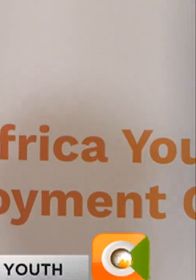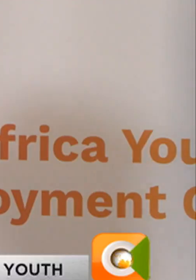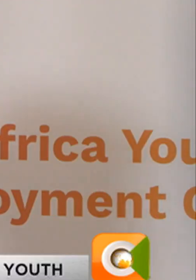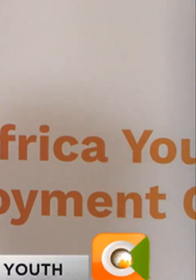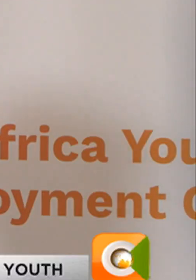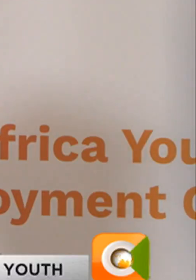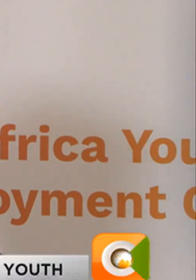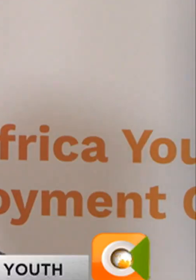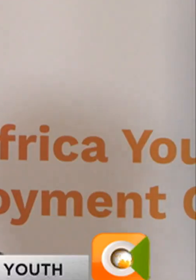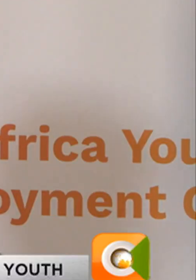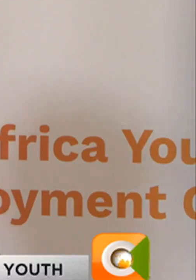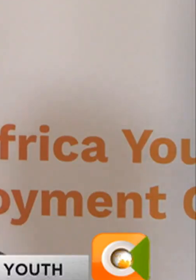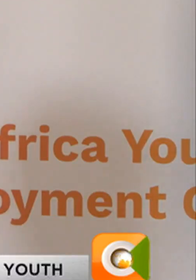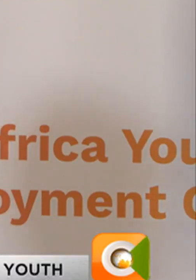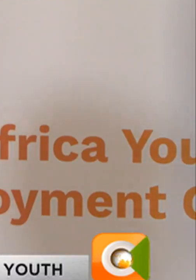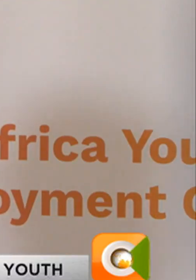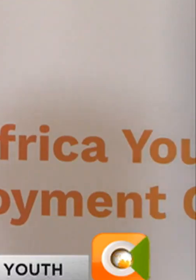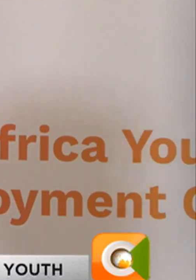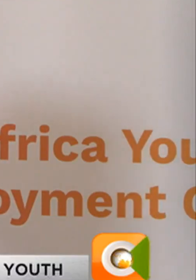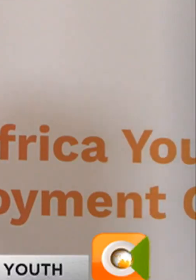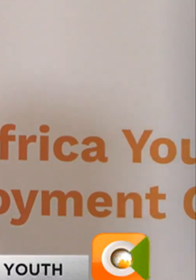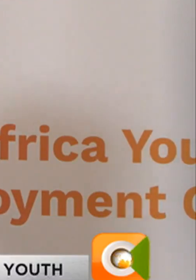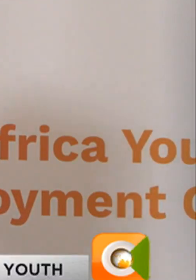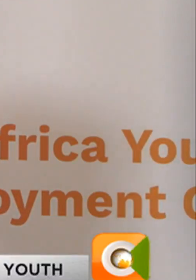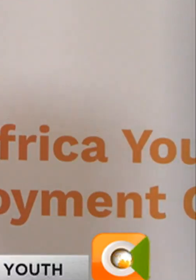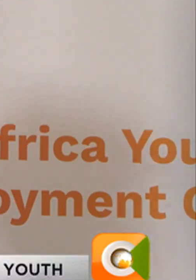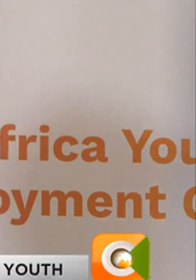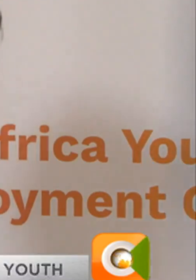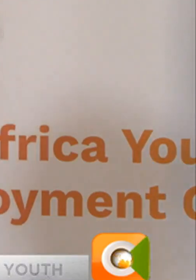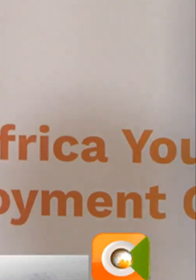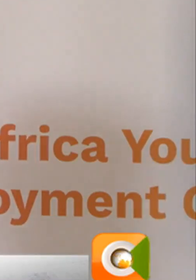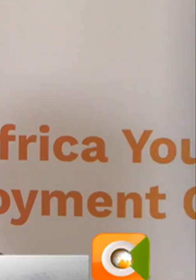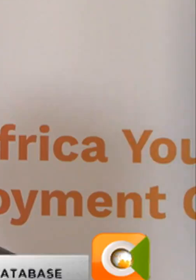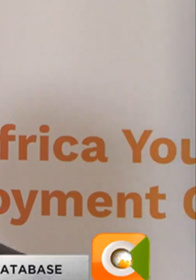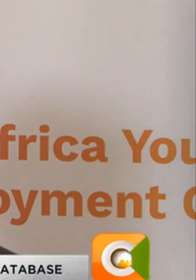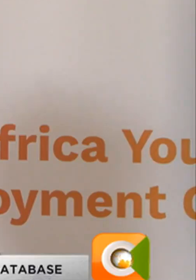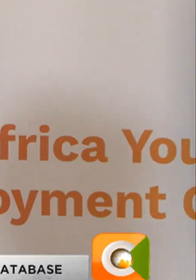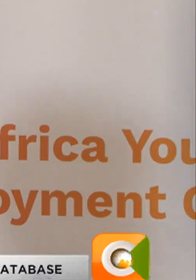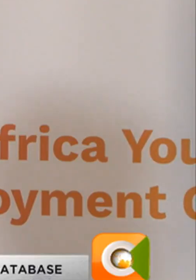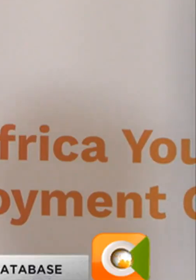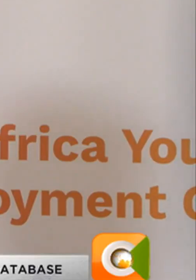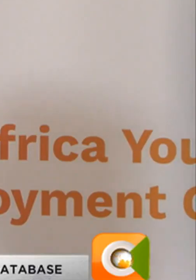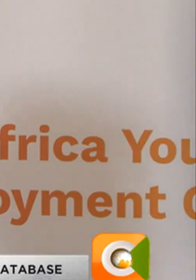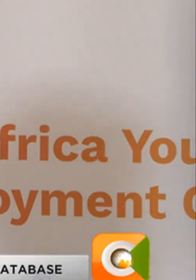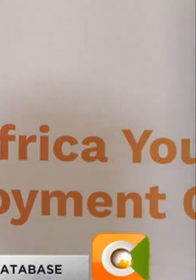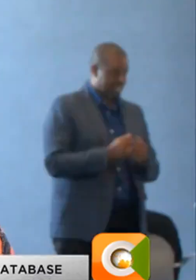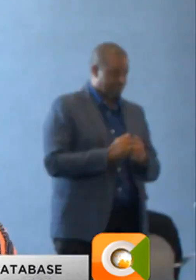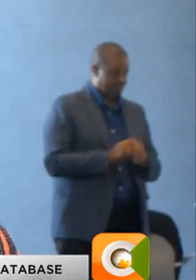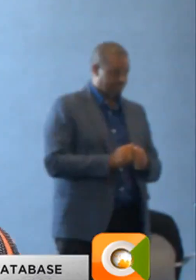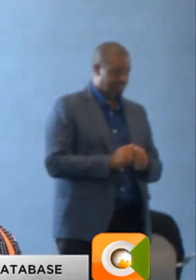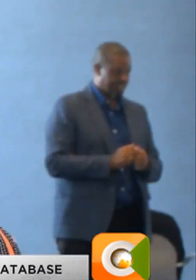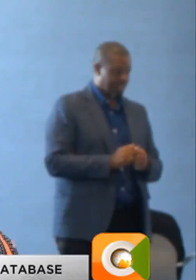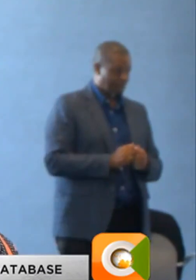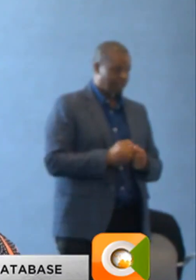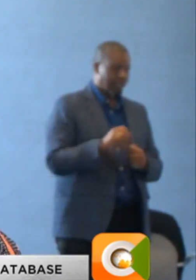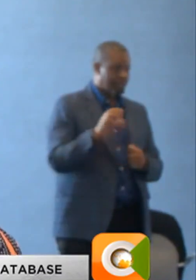question of how can you convert the hustler jobs, or how can a hustler become maybe not a banker, but at least something in between. We